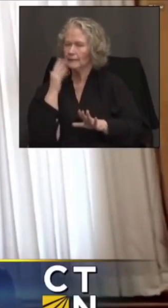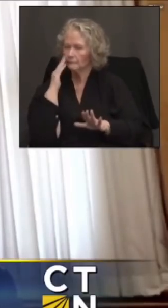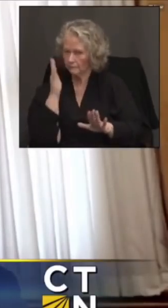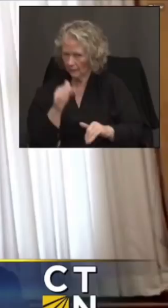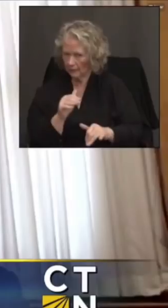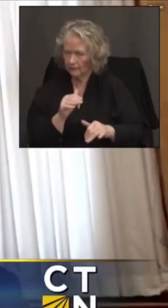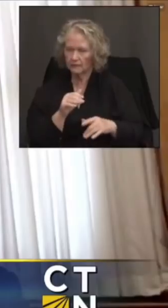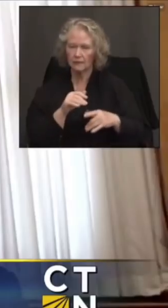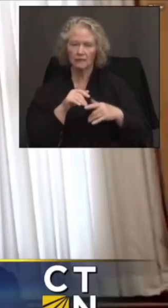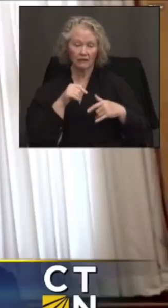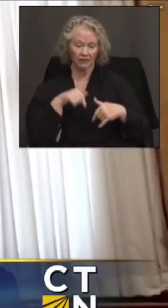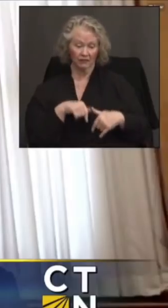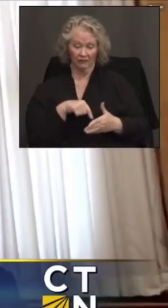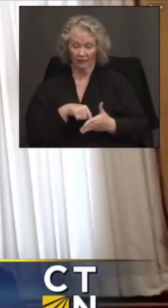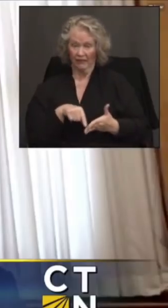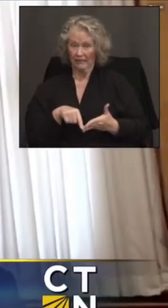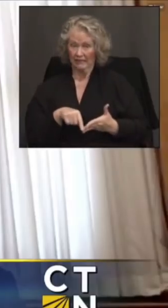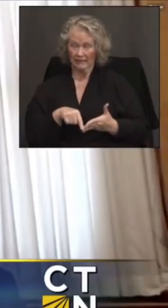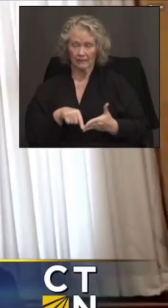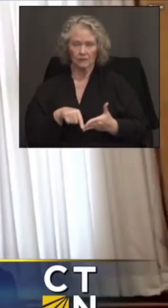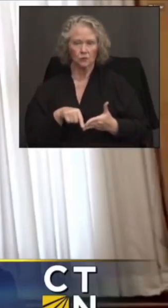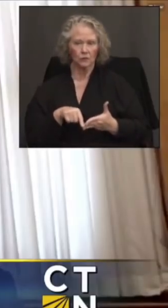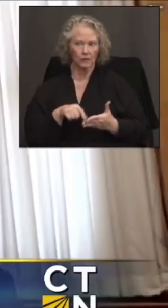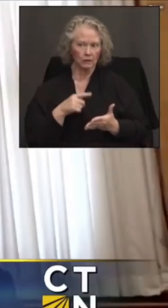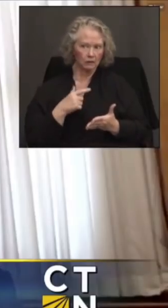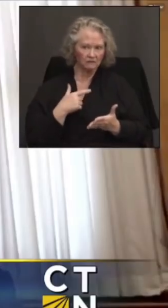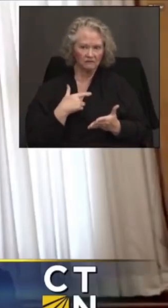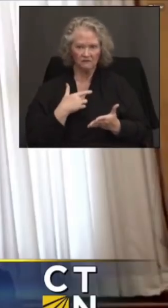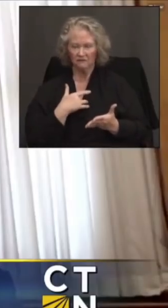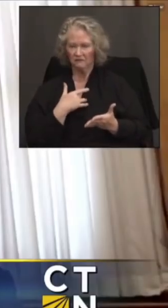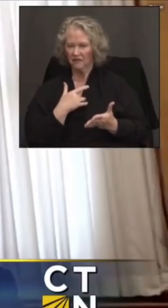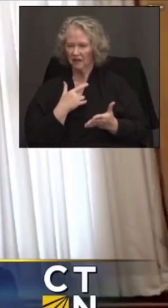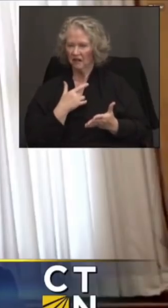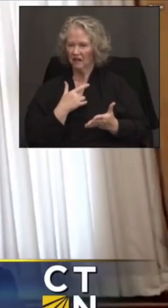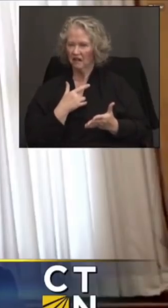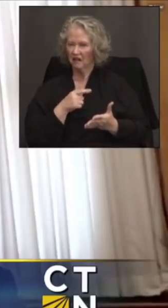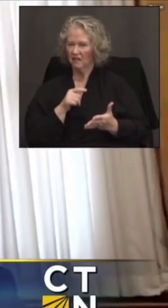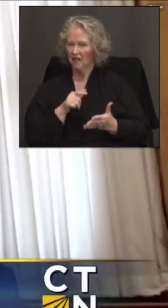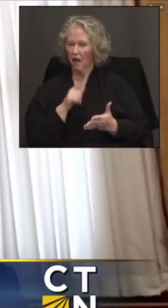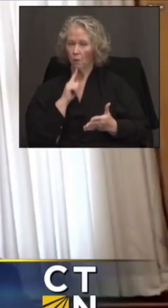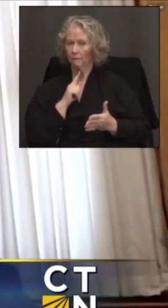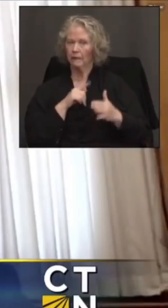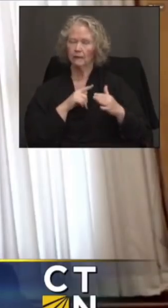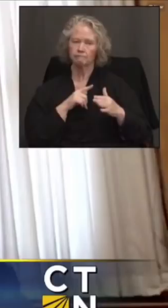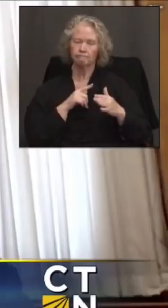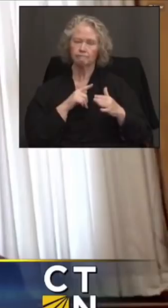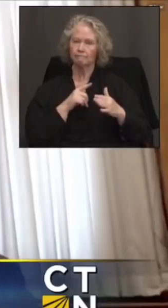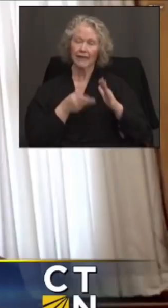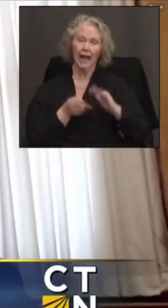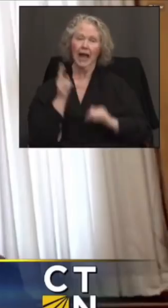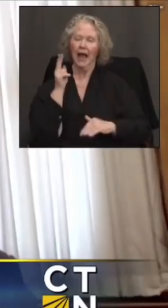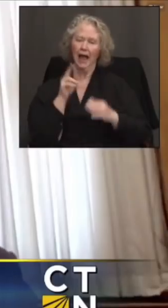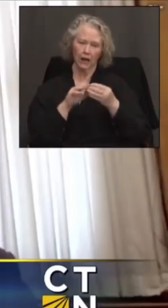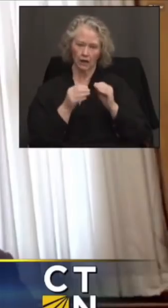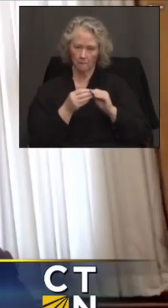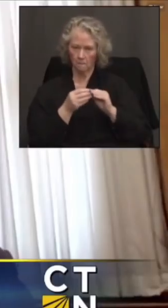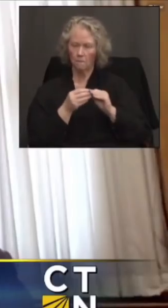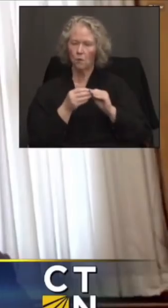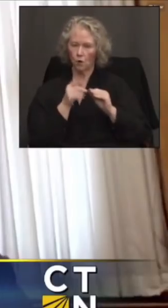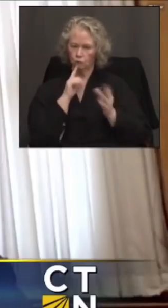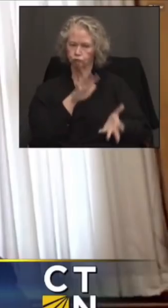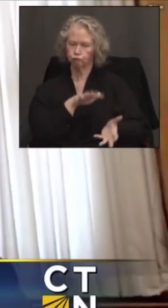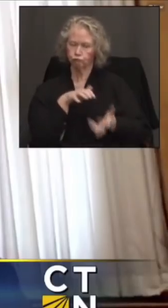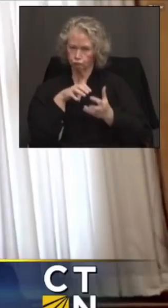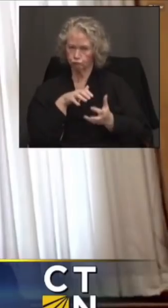This week that we're in right now, we had anticipated to be kind of the high water mark in terms of total vaccine shipments into